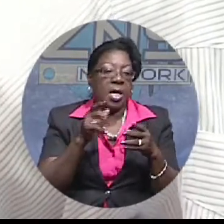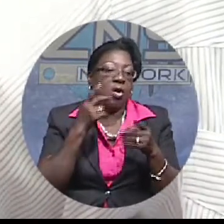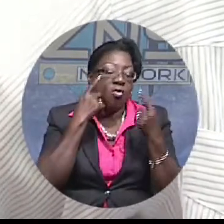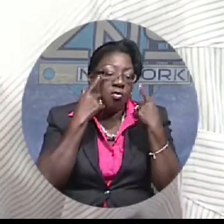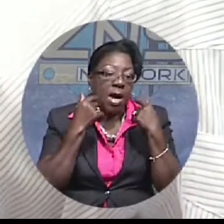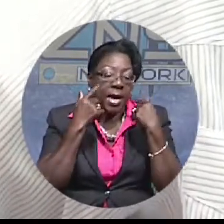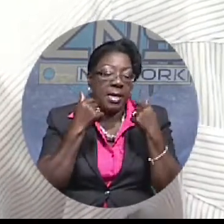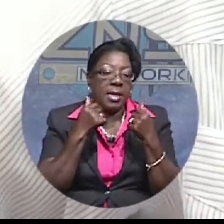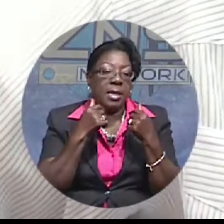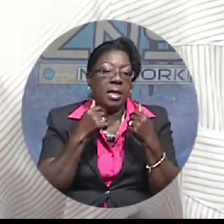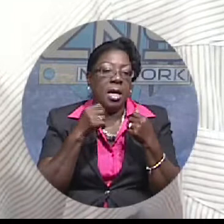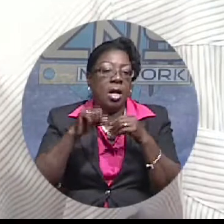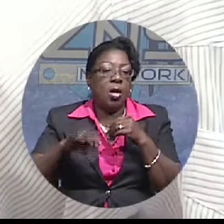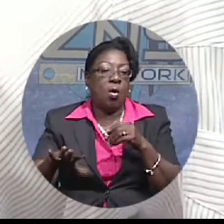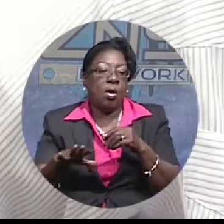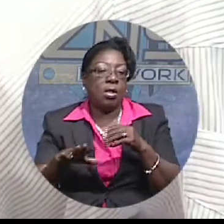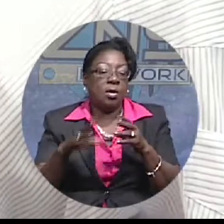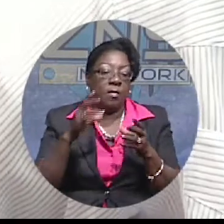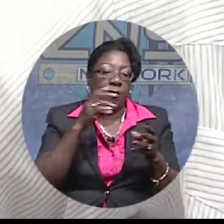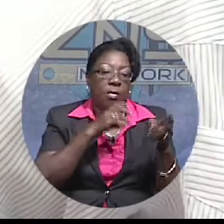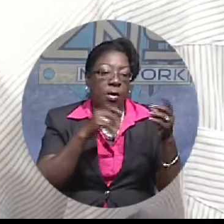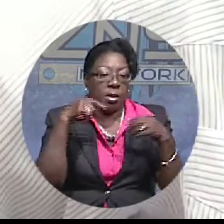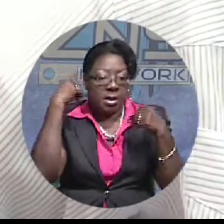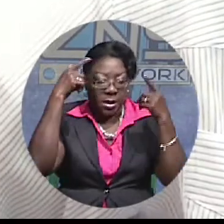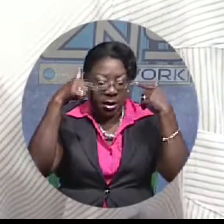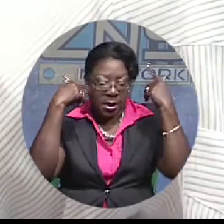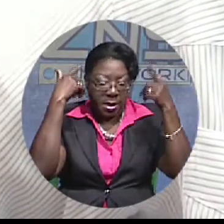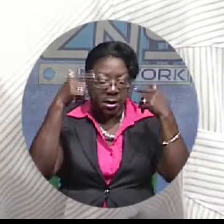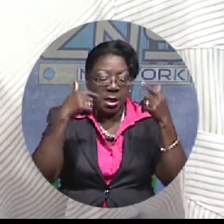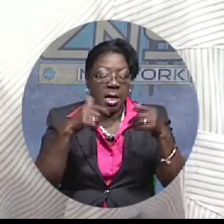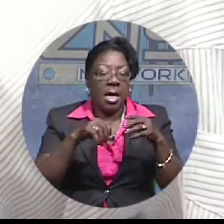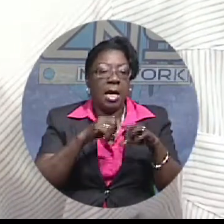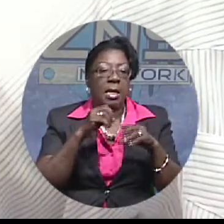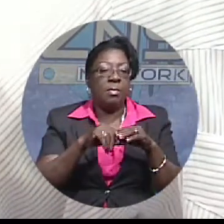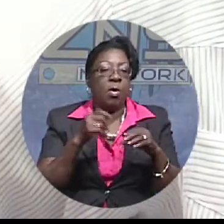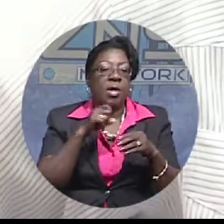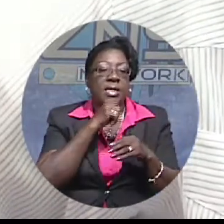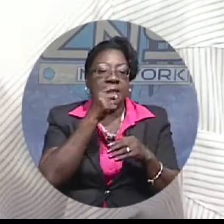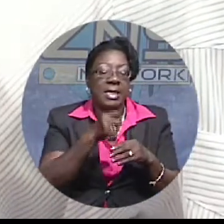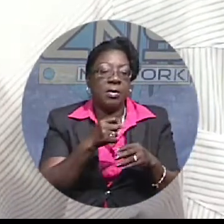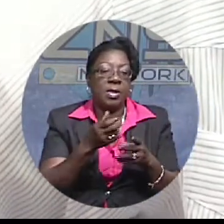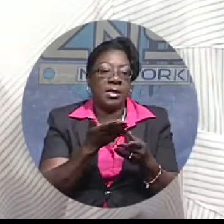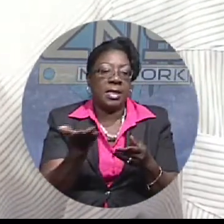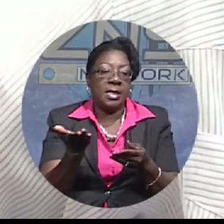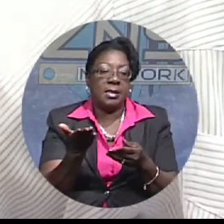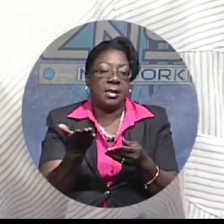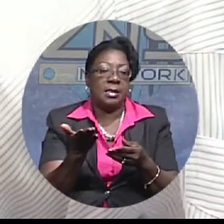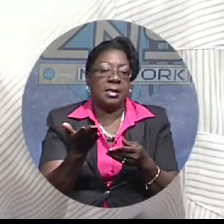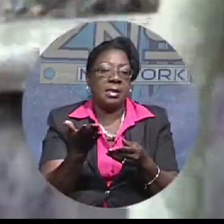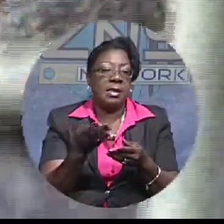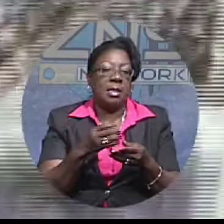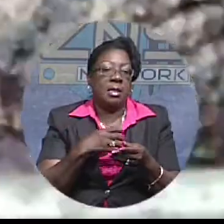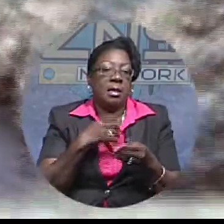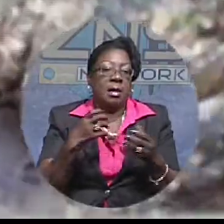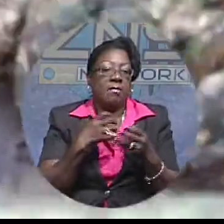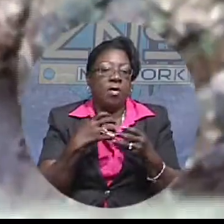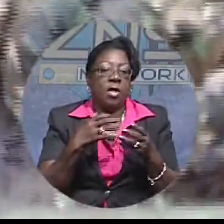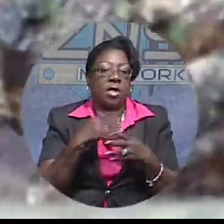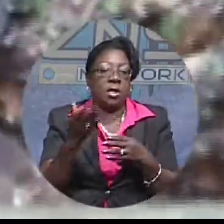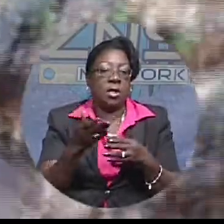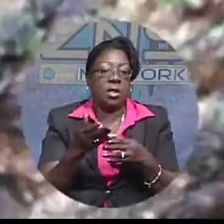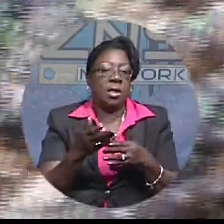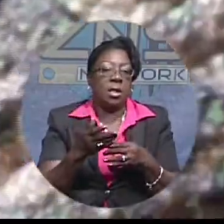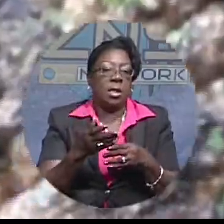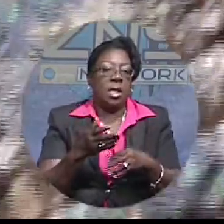crying, loss of coordination, and in more serious cases, convulsions. The cane toad